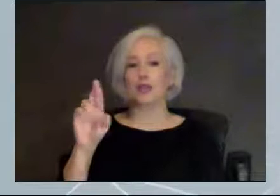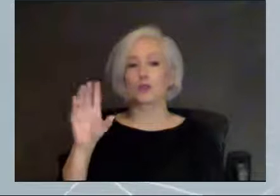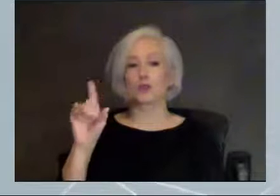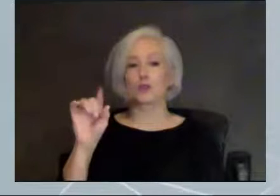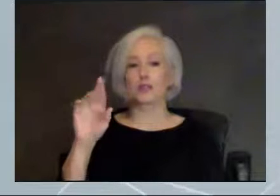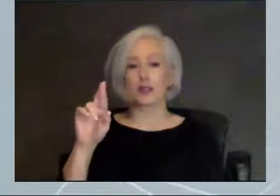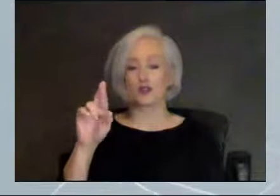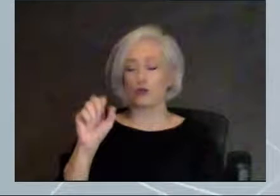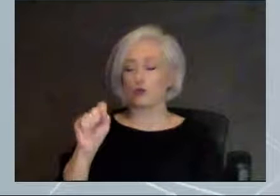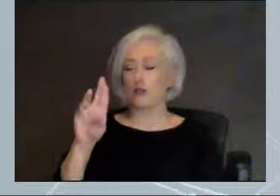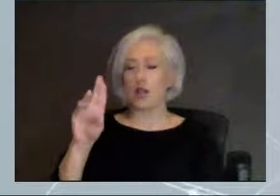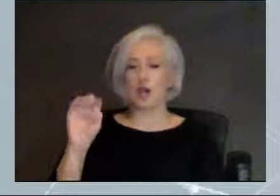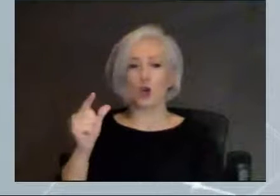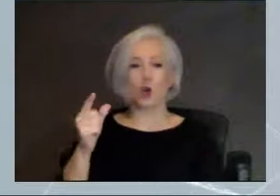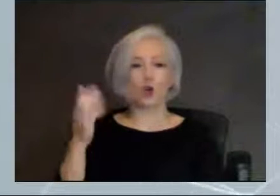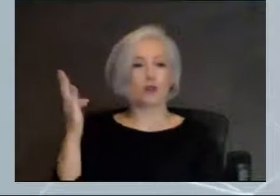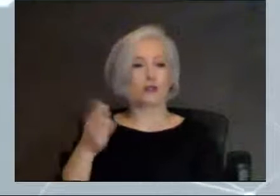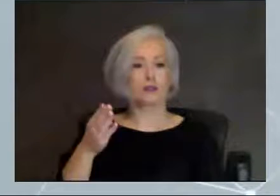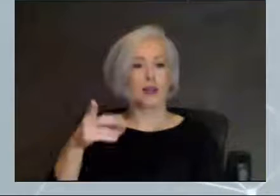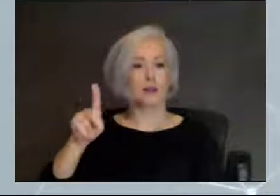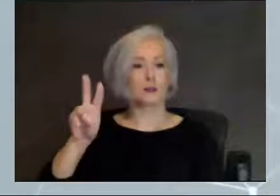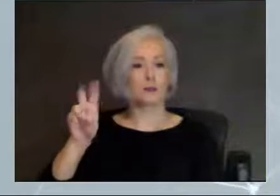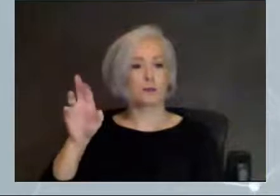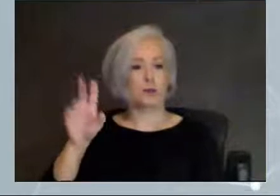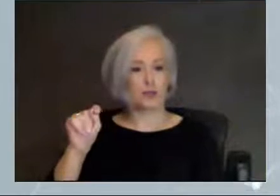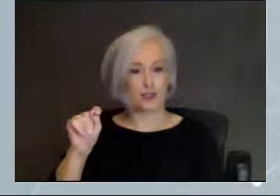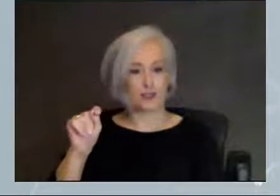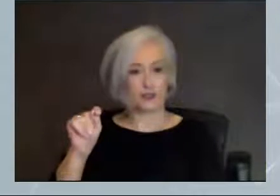kucancercenter.org/pivot or email